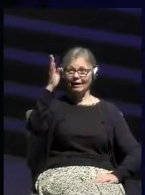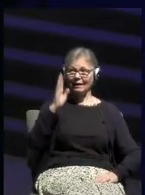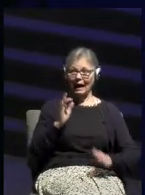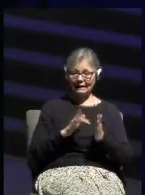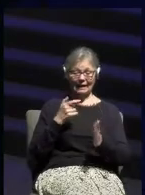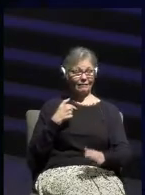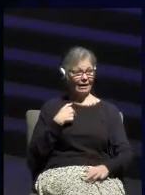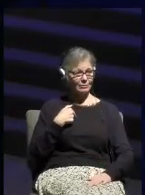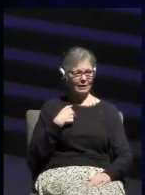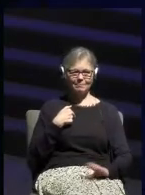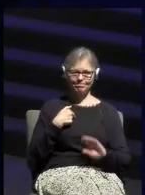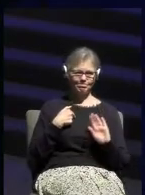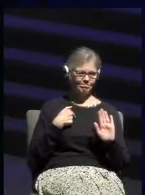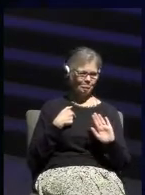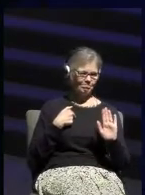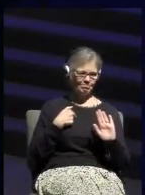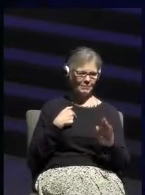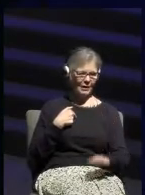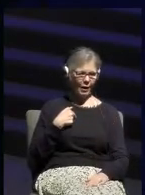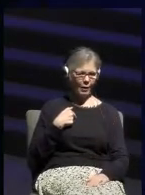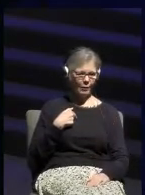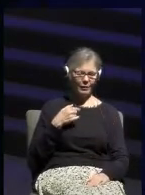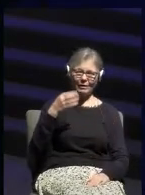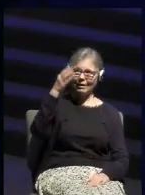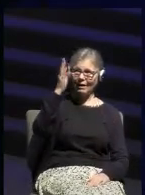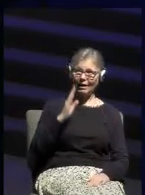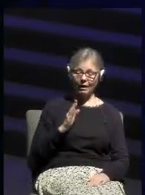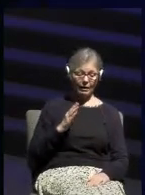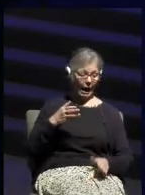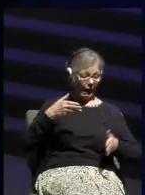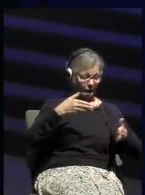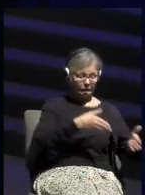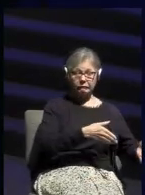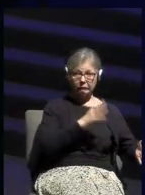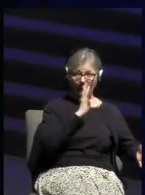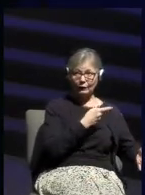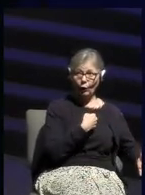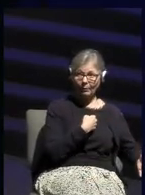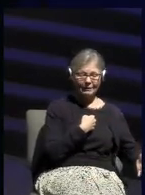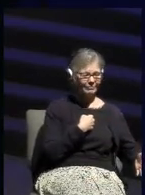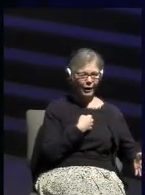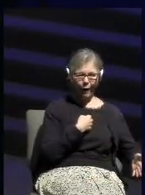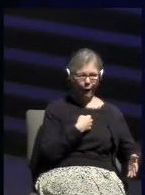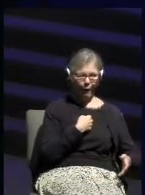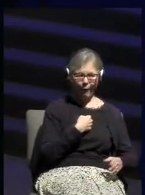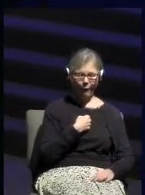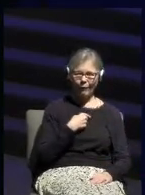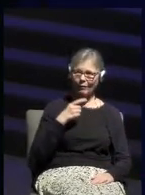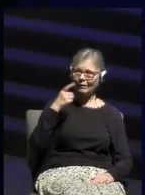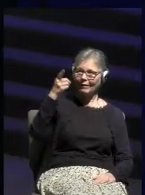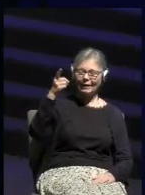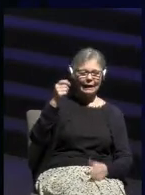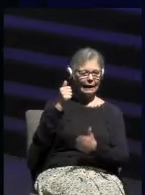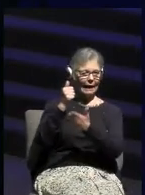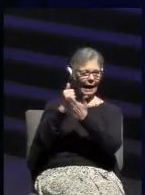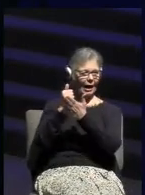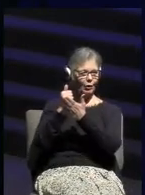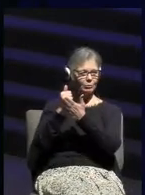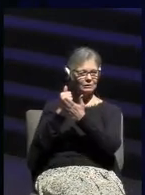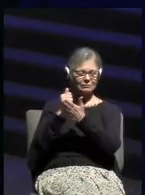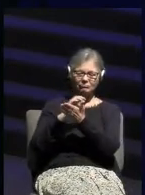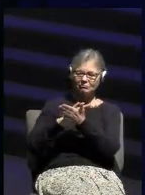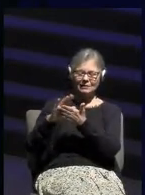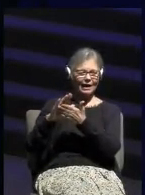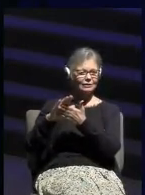advantage of them. And God has never let them down. And God has never forced Himself upon